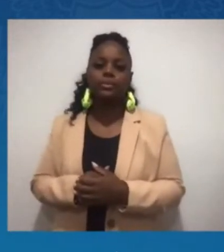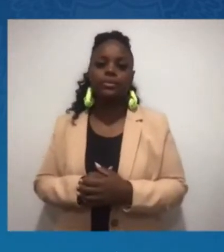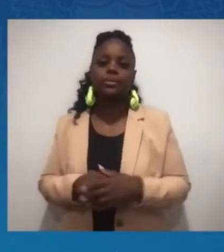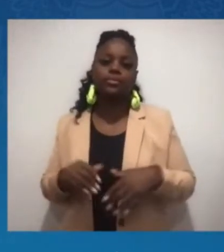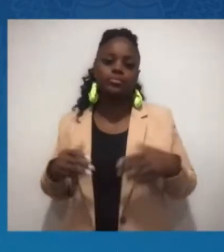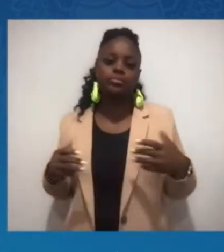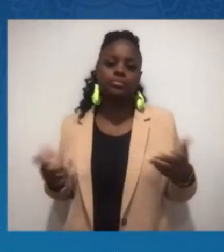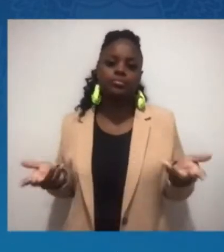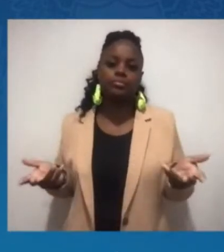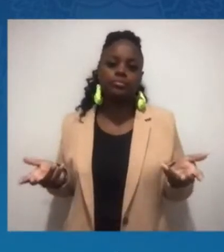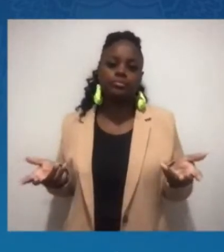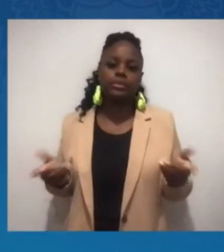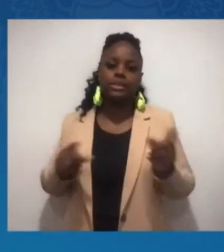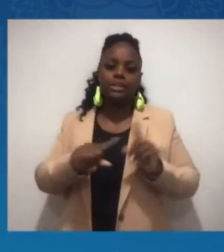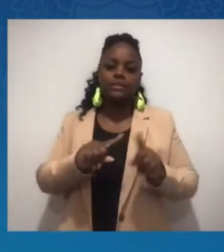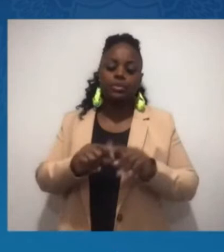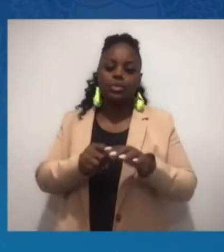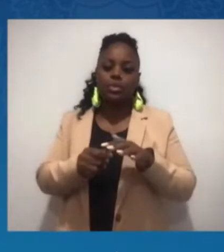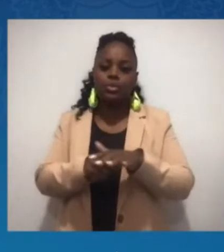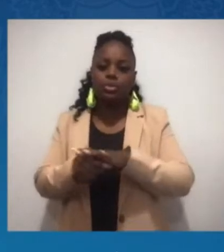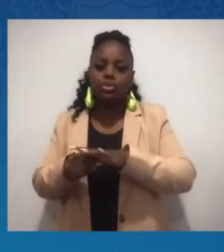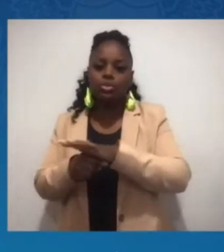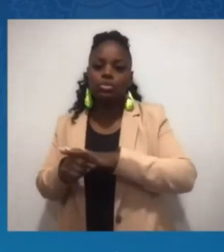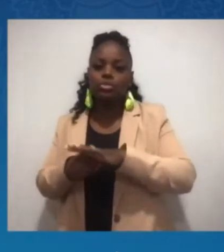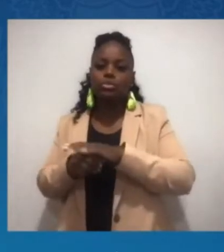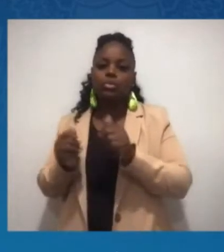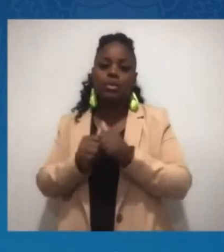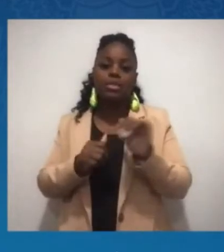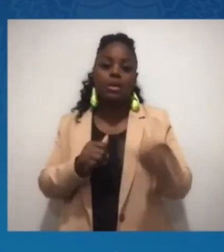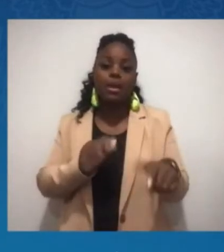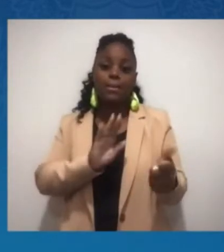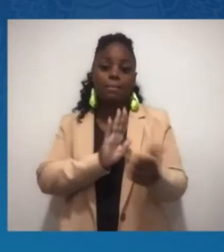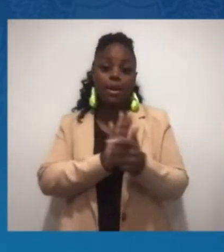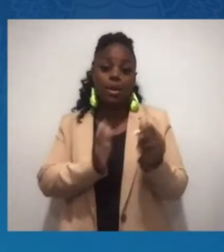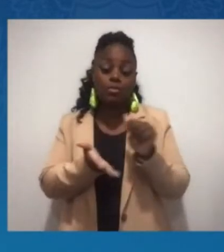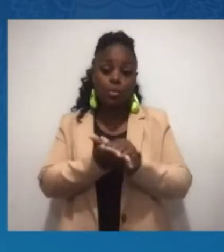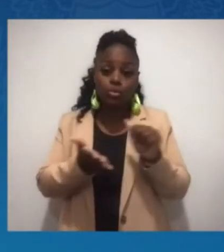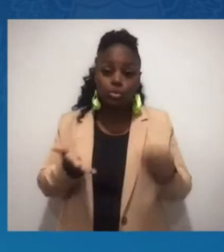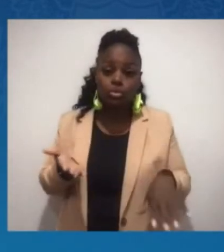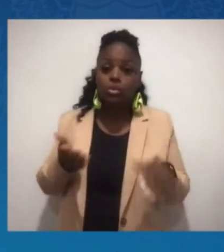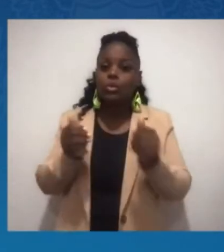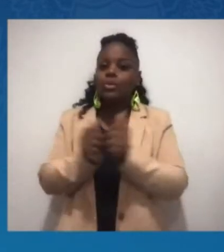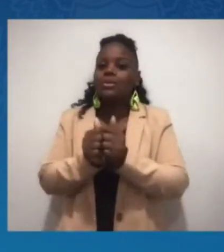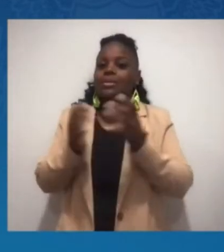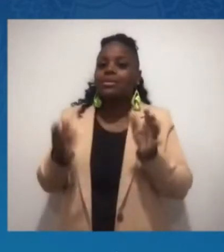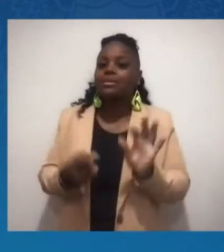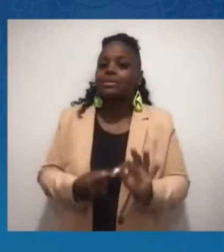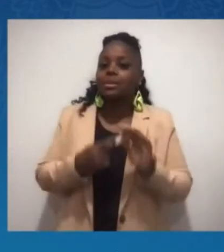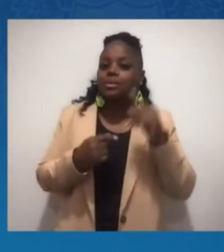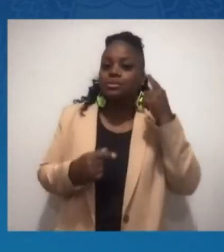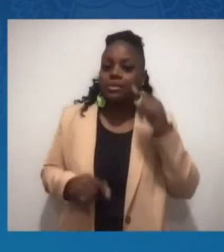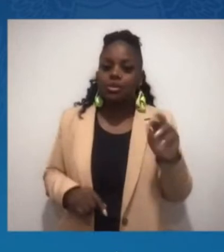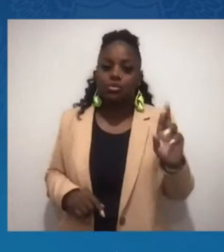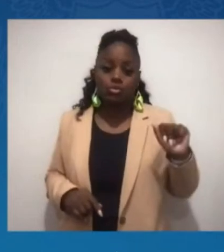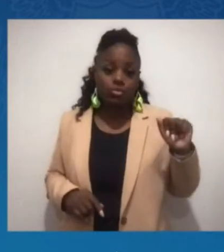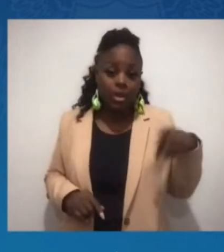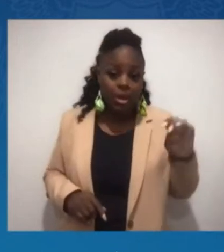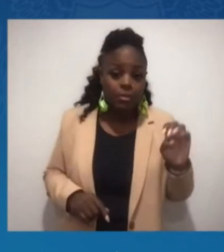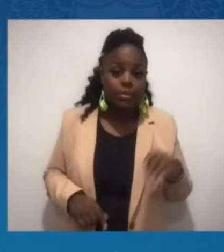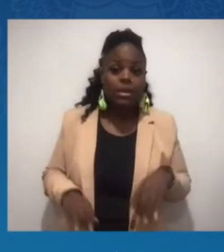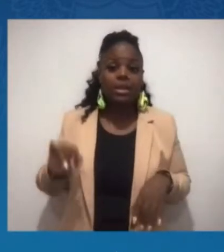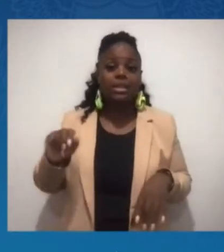where there's no exception for rape or incest. Like, let's understand what that means. I spent the majority of my